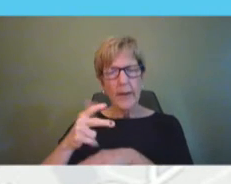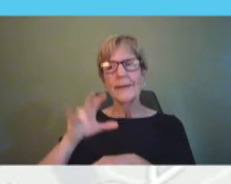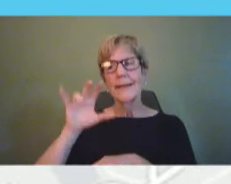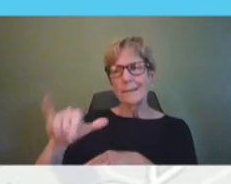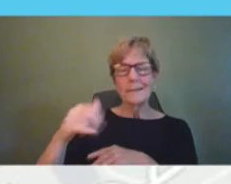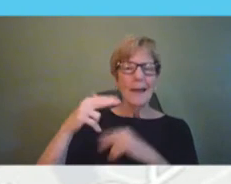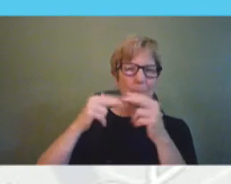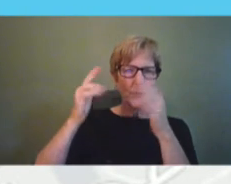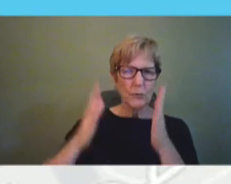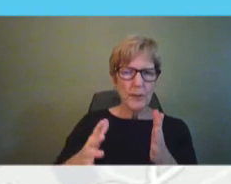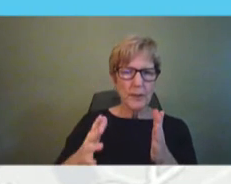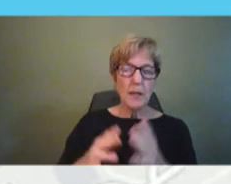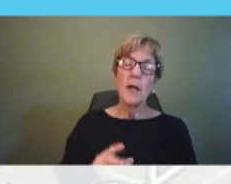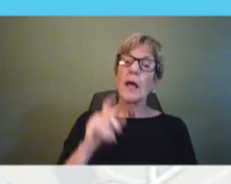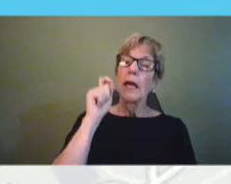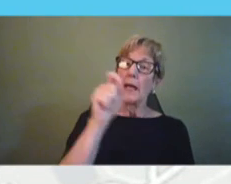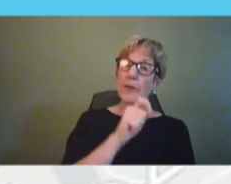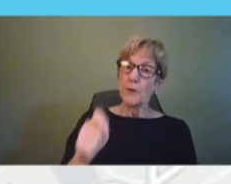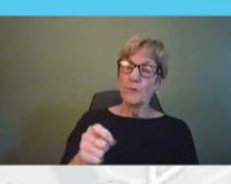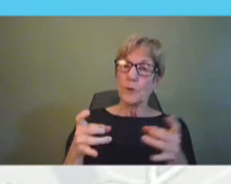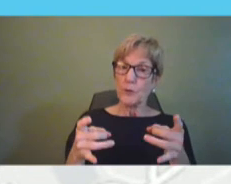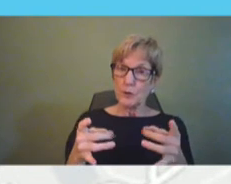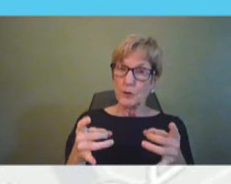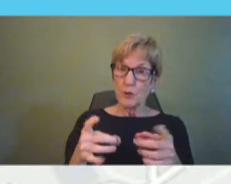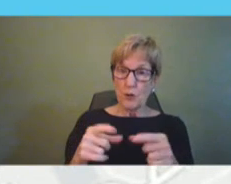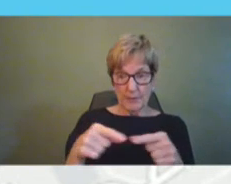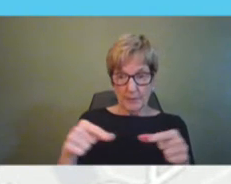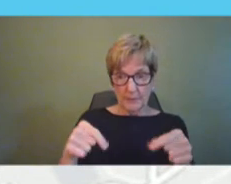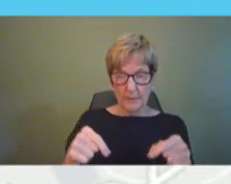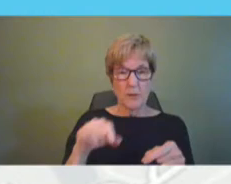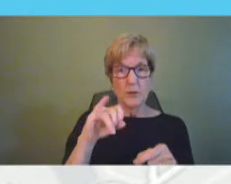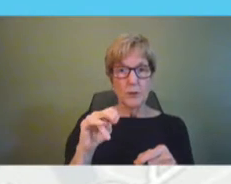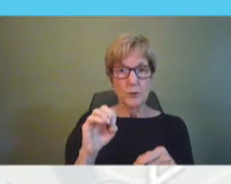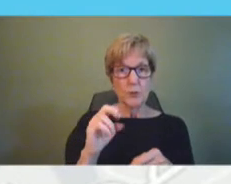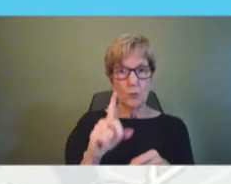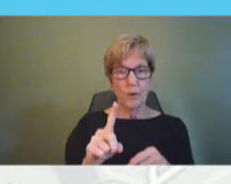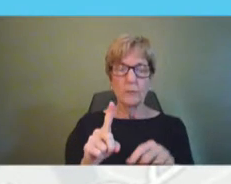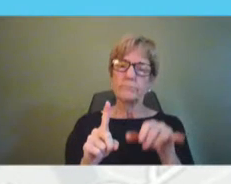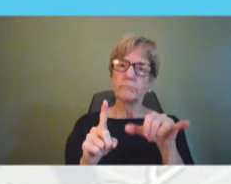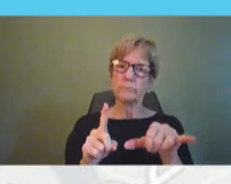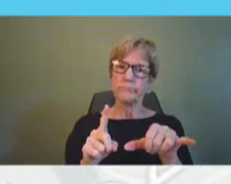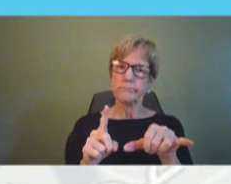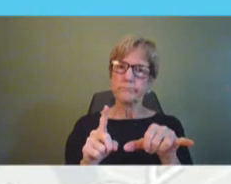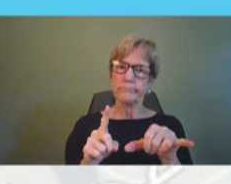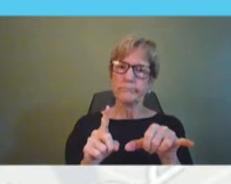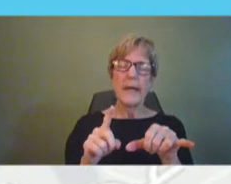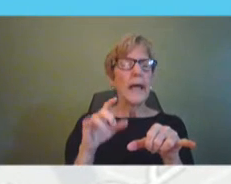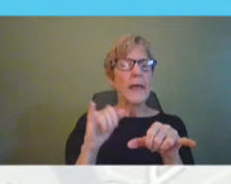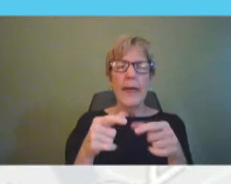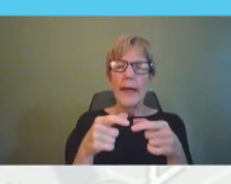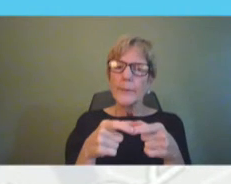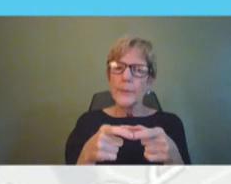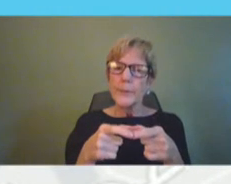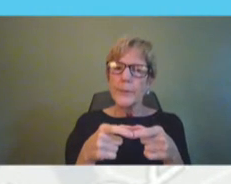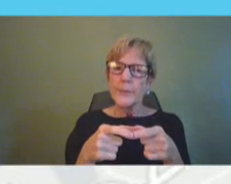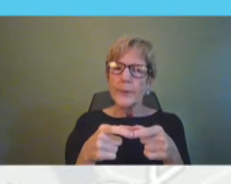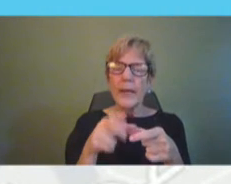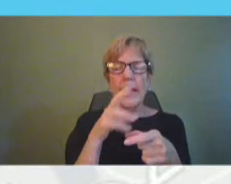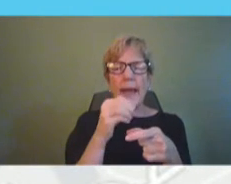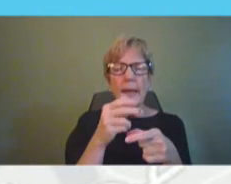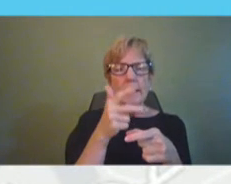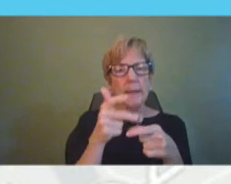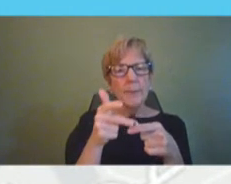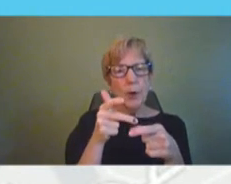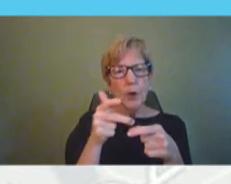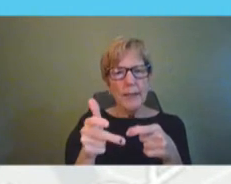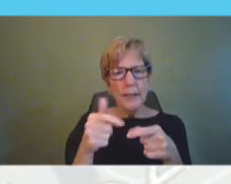so therefore the Starbucks parcel on June 1 nothing will happen and it can only be that little building in a surface parking lot so we need that